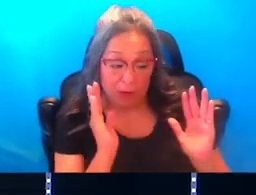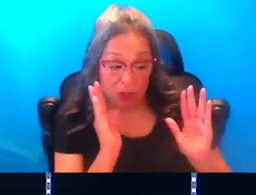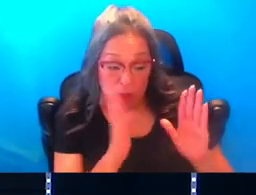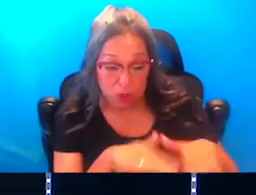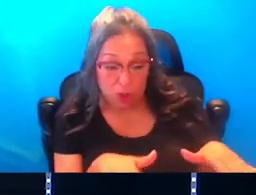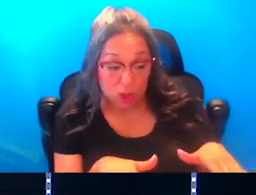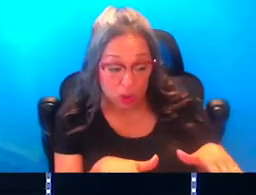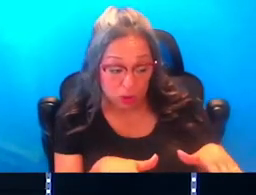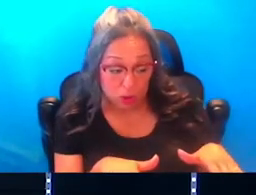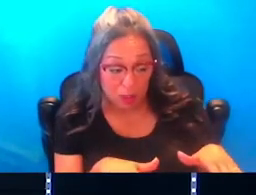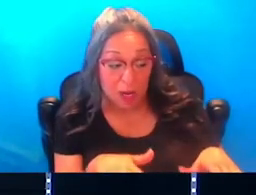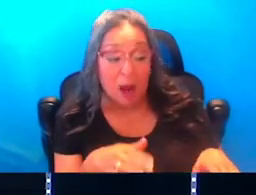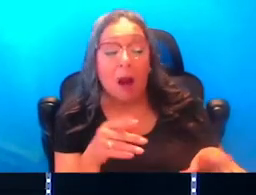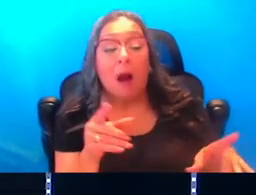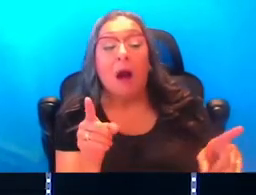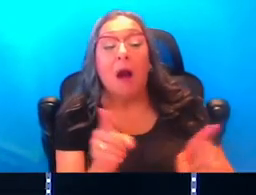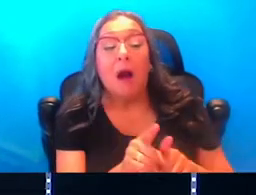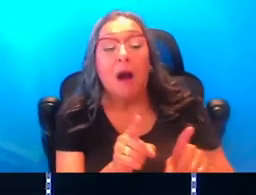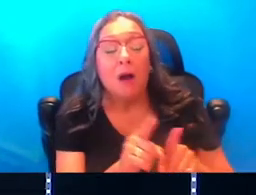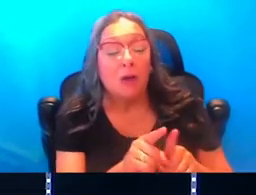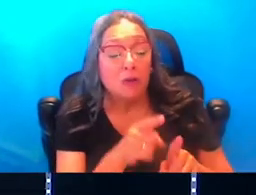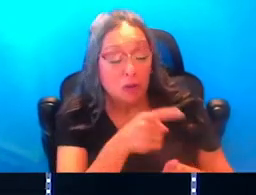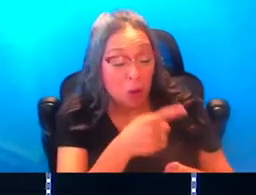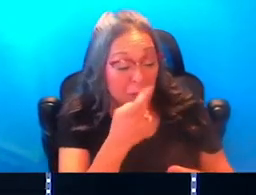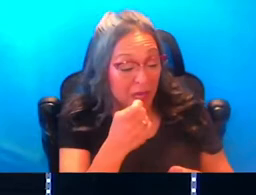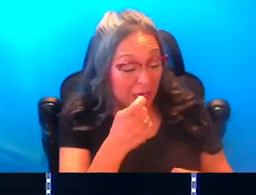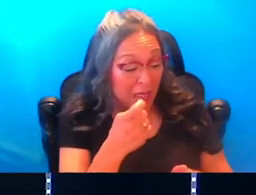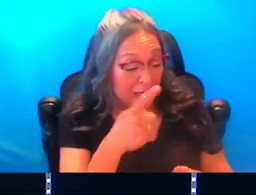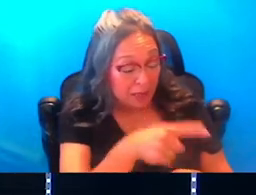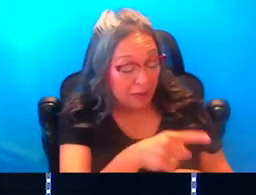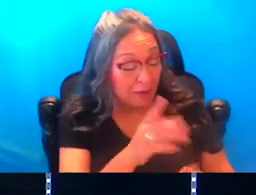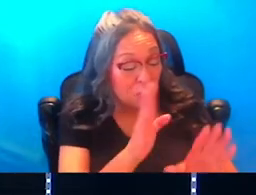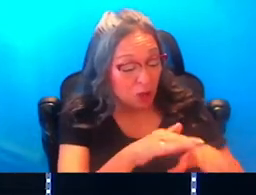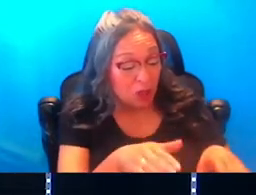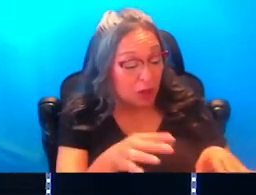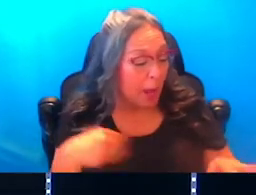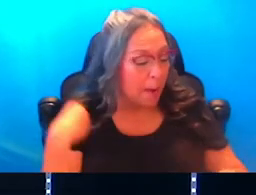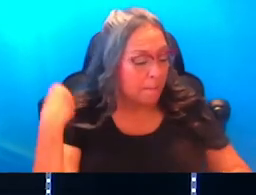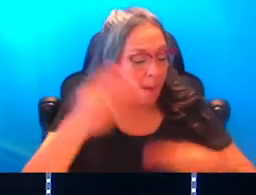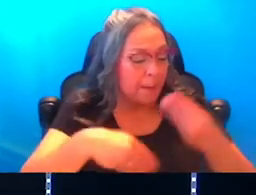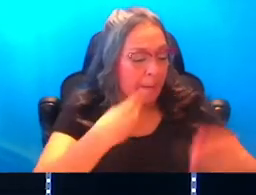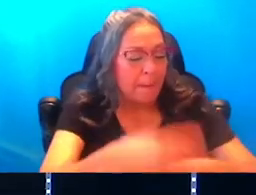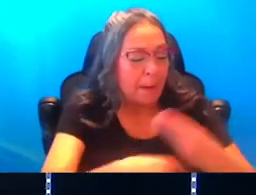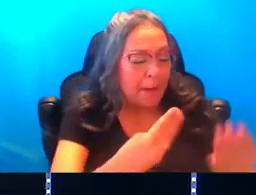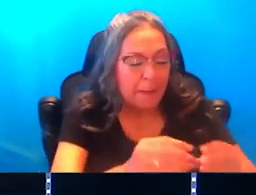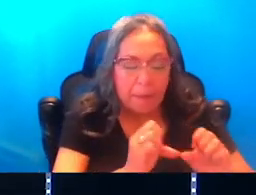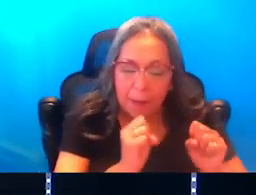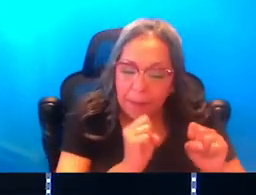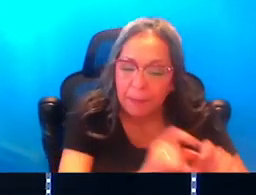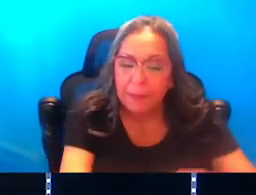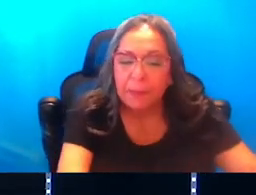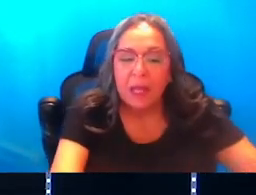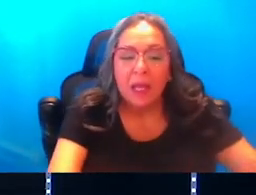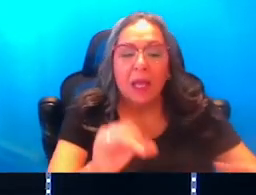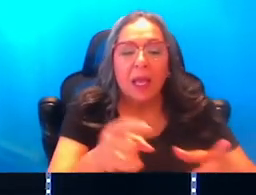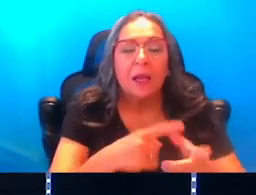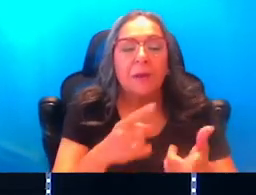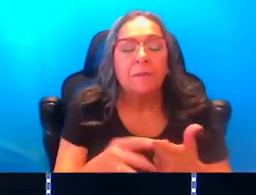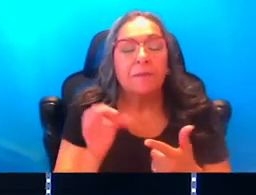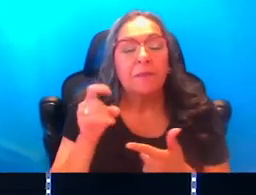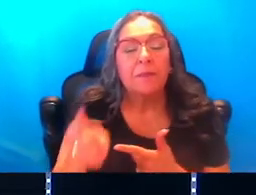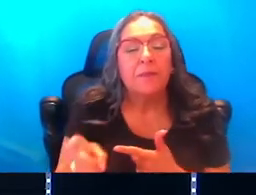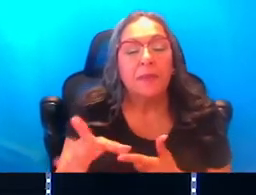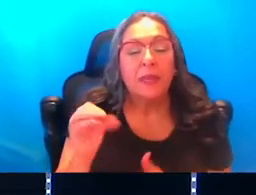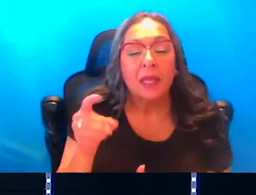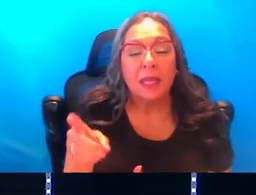but you're going to have all these descendants that come out of your line. And Abraham's looking at this and he's like, you know what? There's not a prescription pill that's going to make this